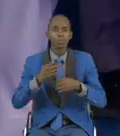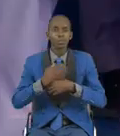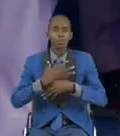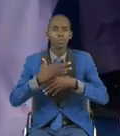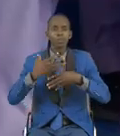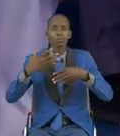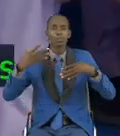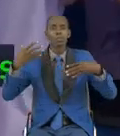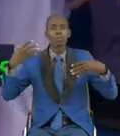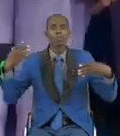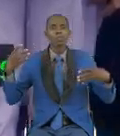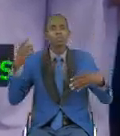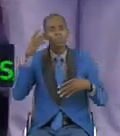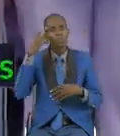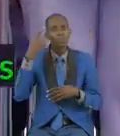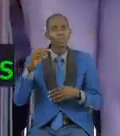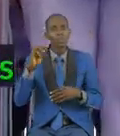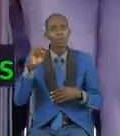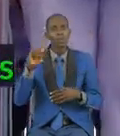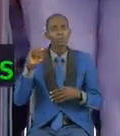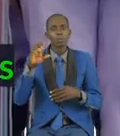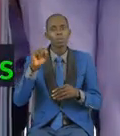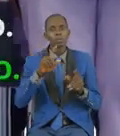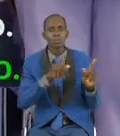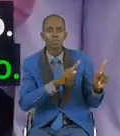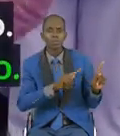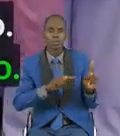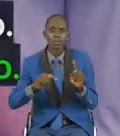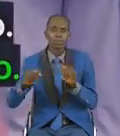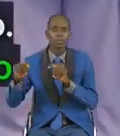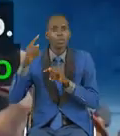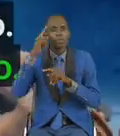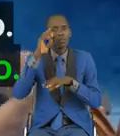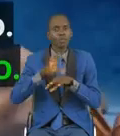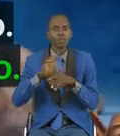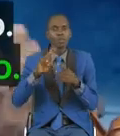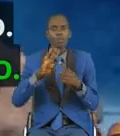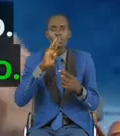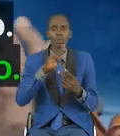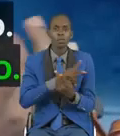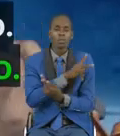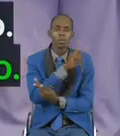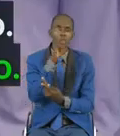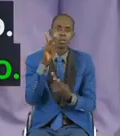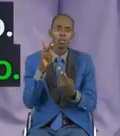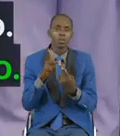the mantles transfer, for the church to be